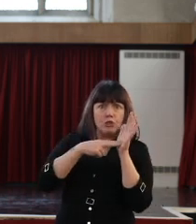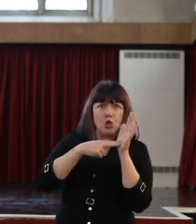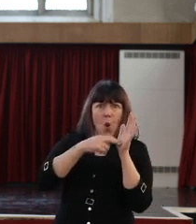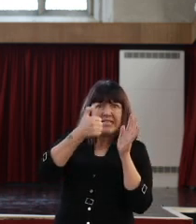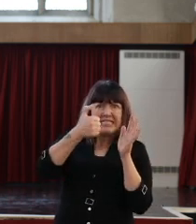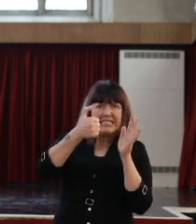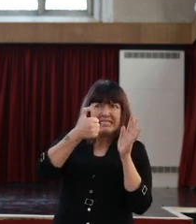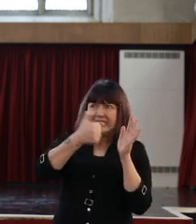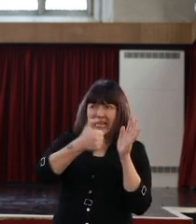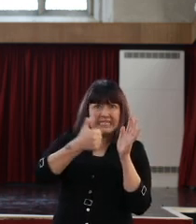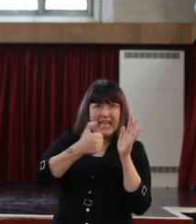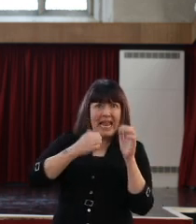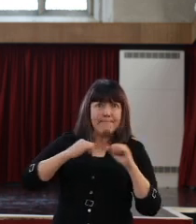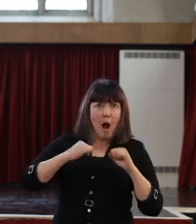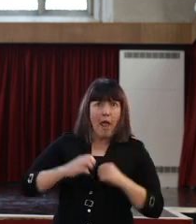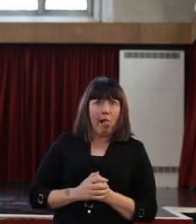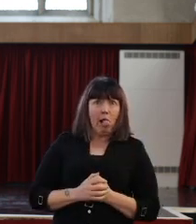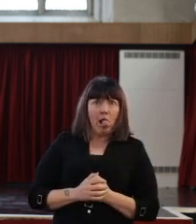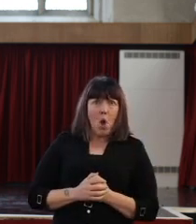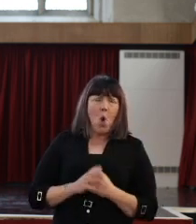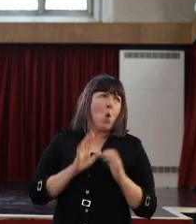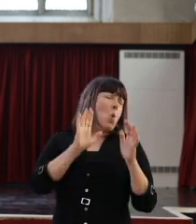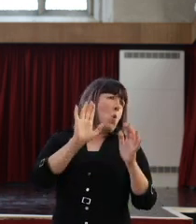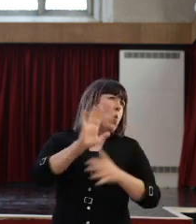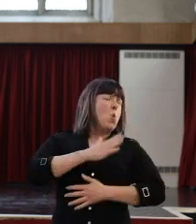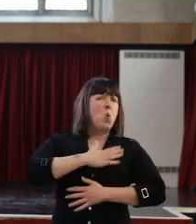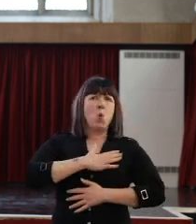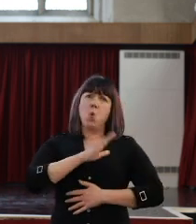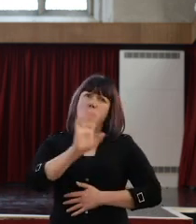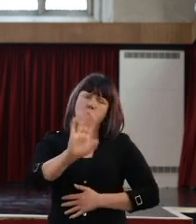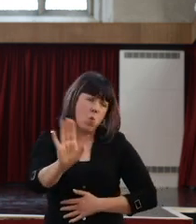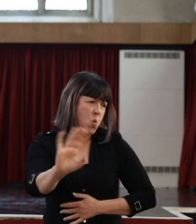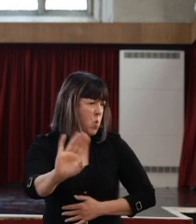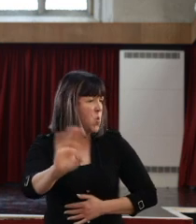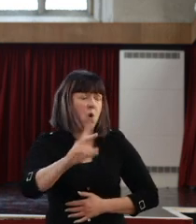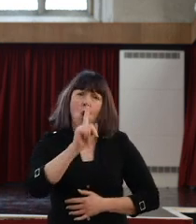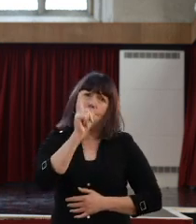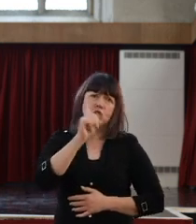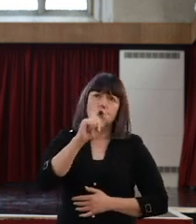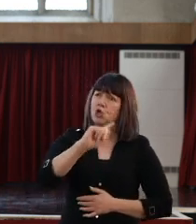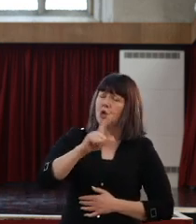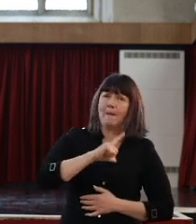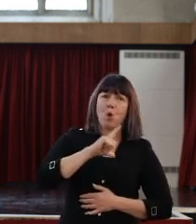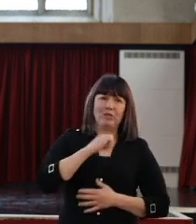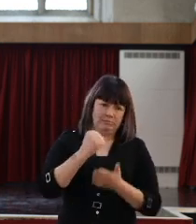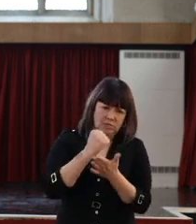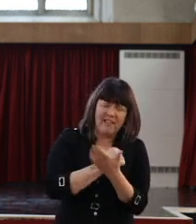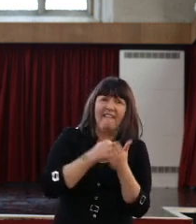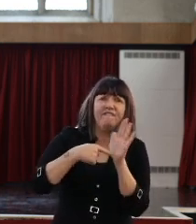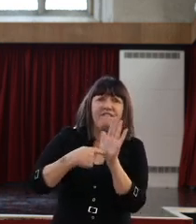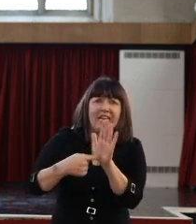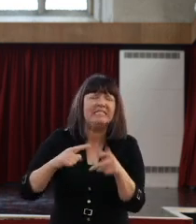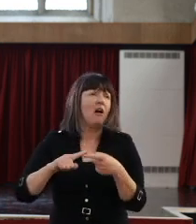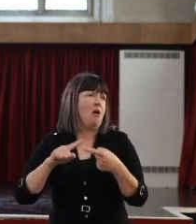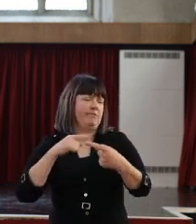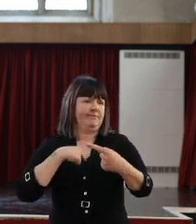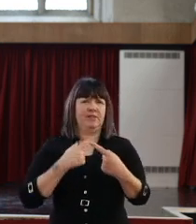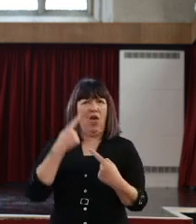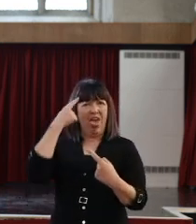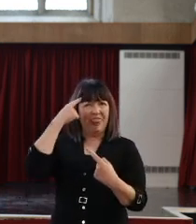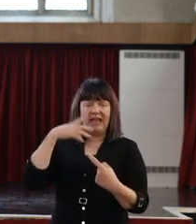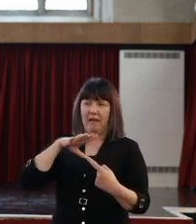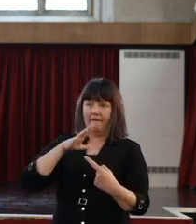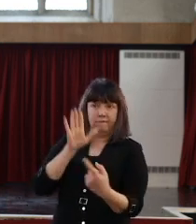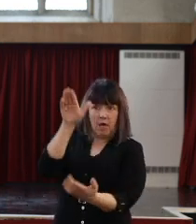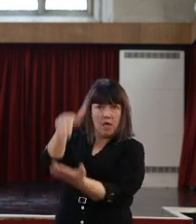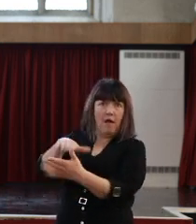Bungay, a trip that far would have meant getting jabs, insurance, visas, and then there's the jet lag, so we just basically